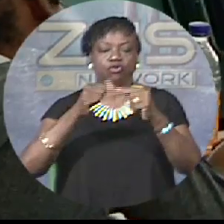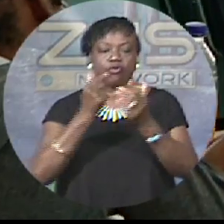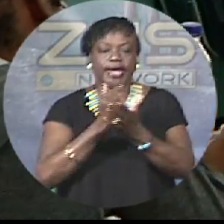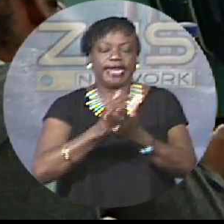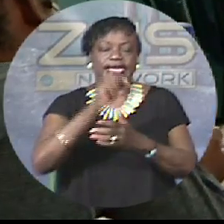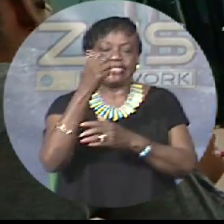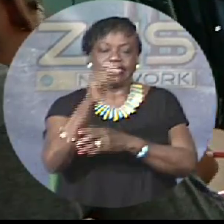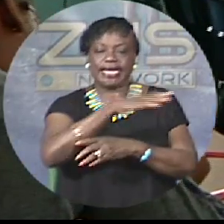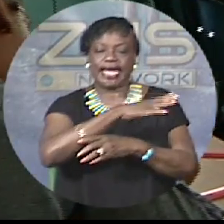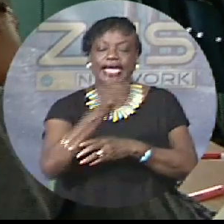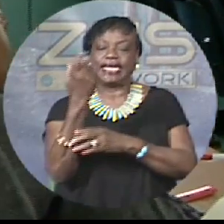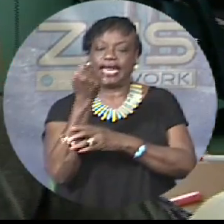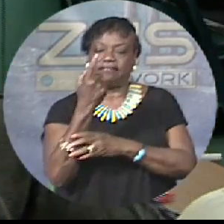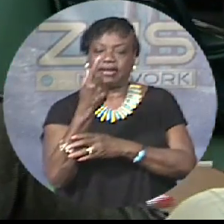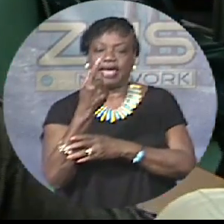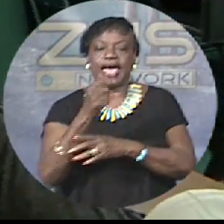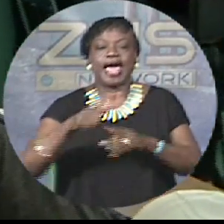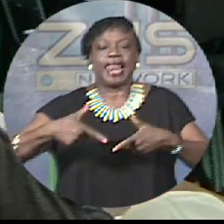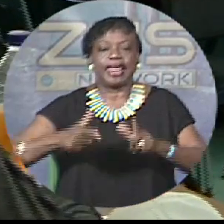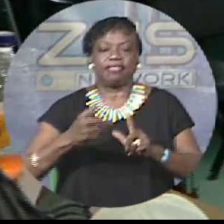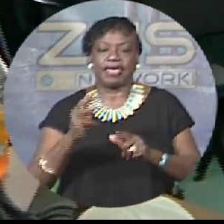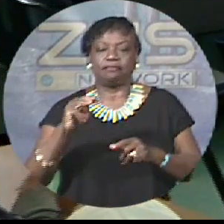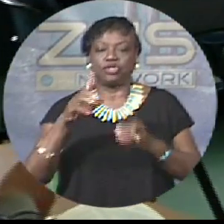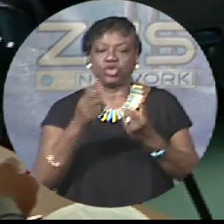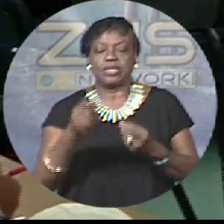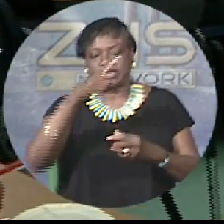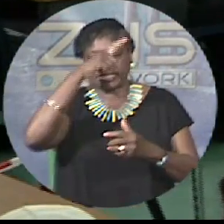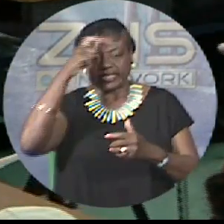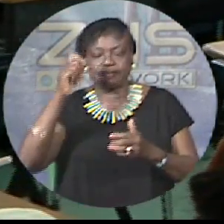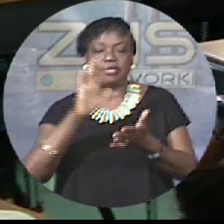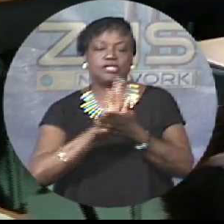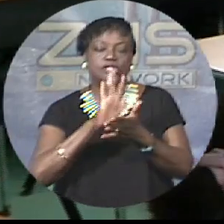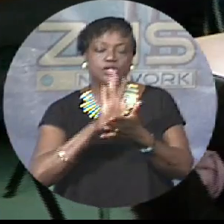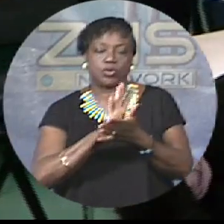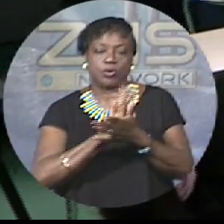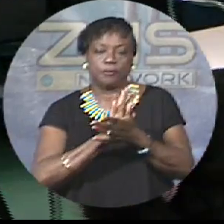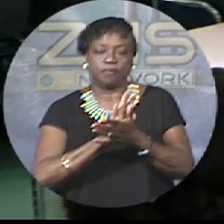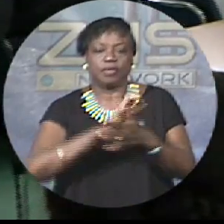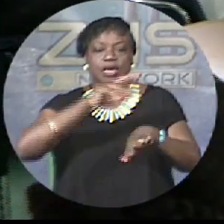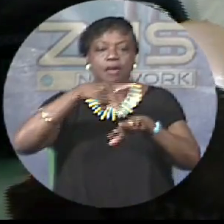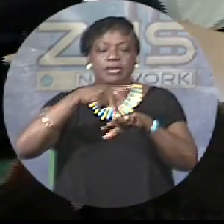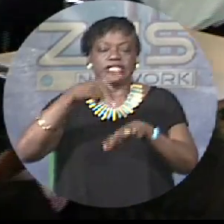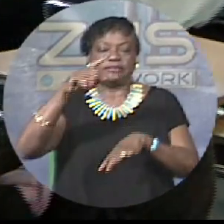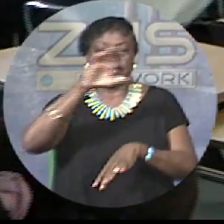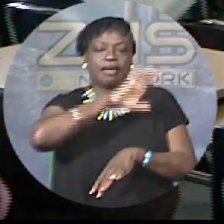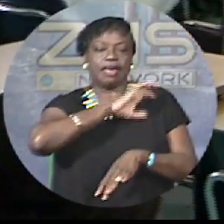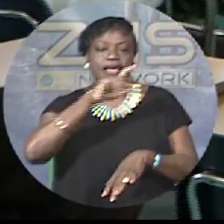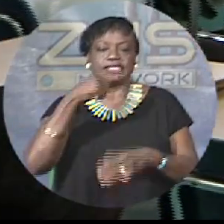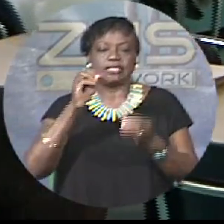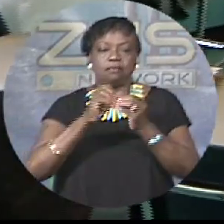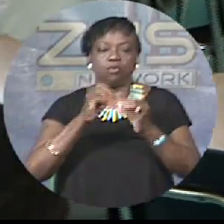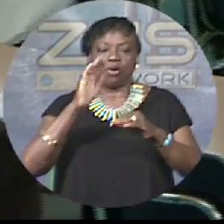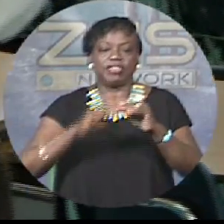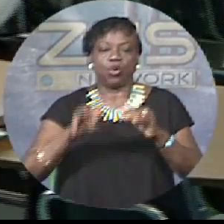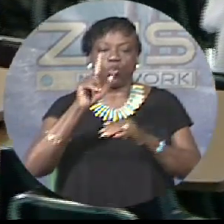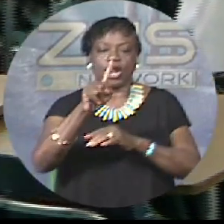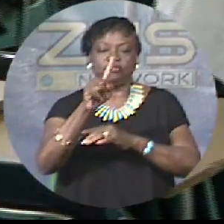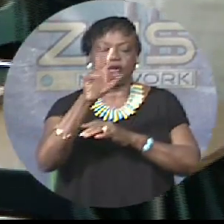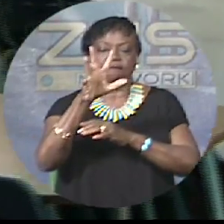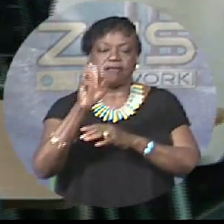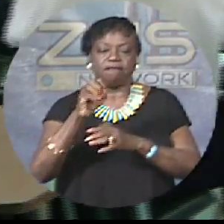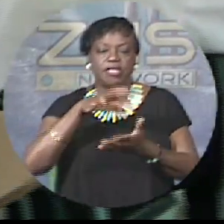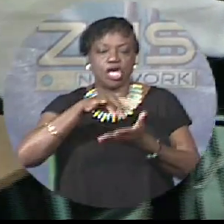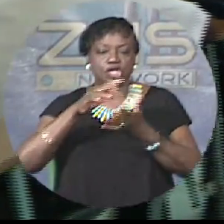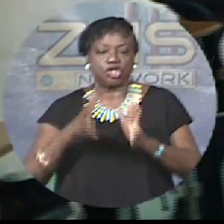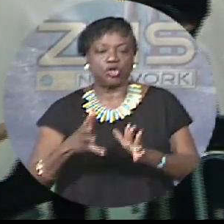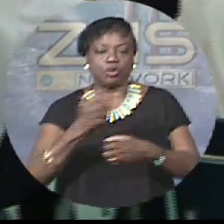school. Of the 847 students enrolled at the school, Principal Clark says more than 150 students were